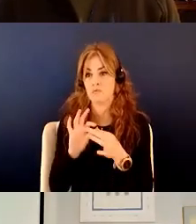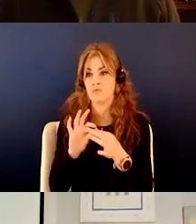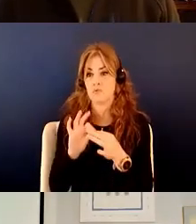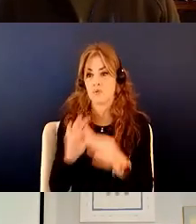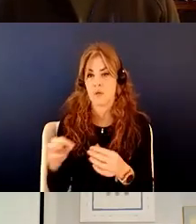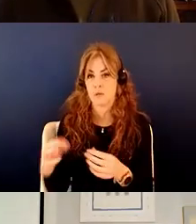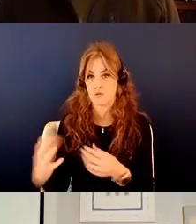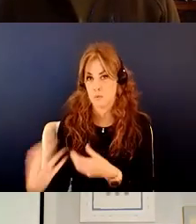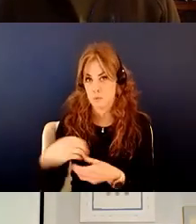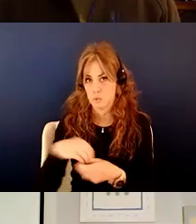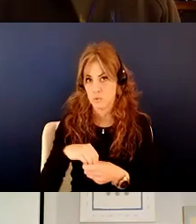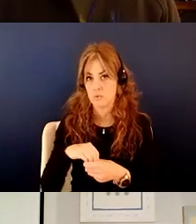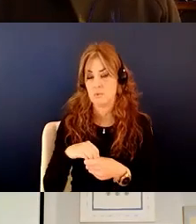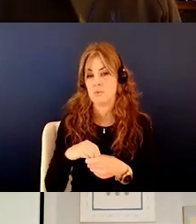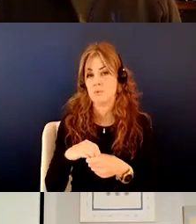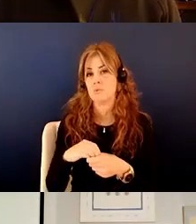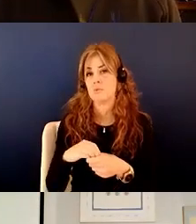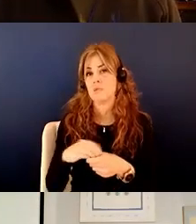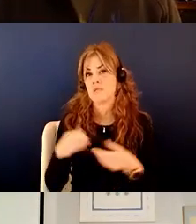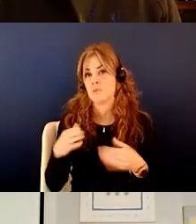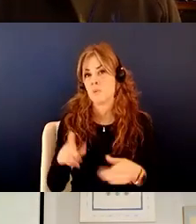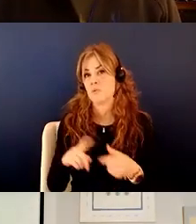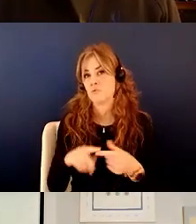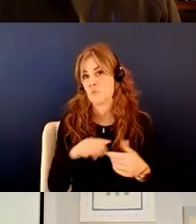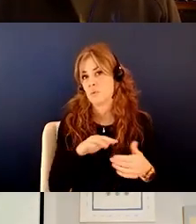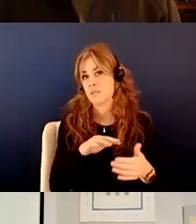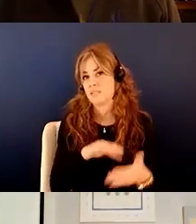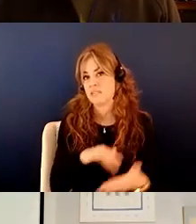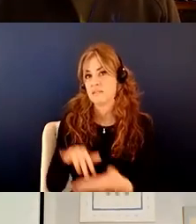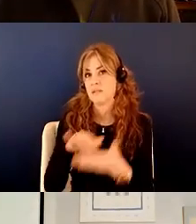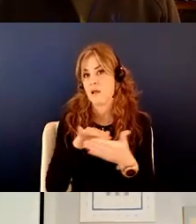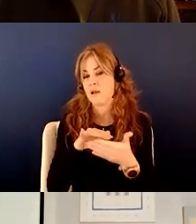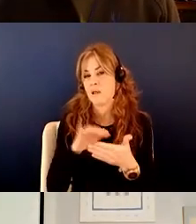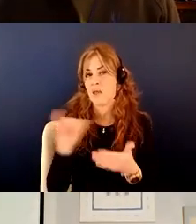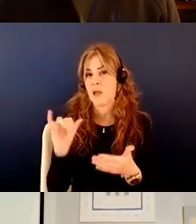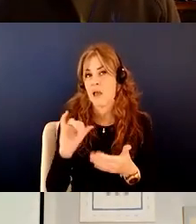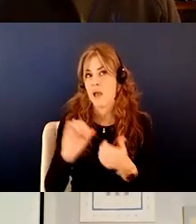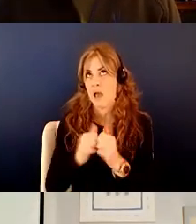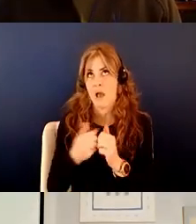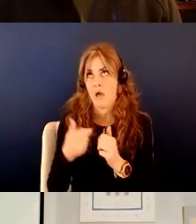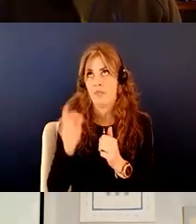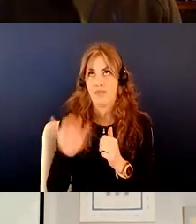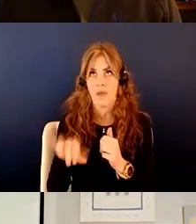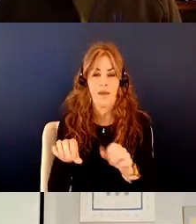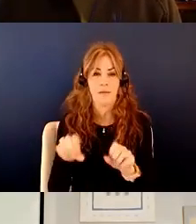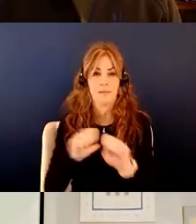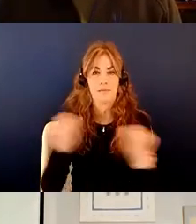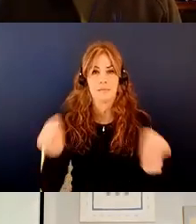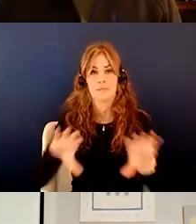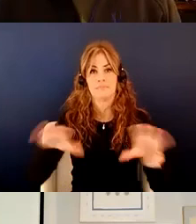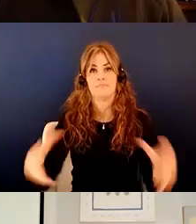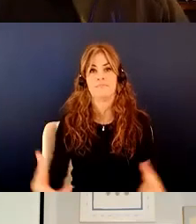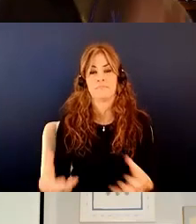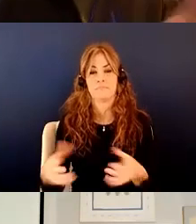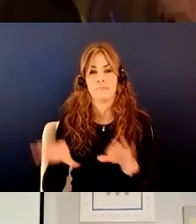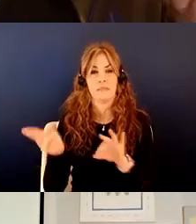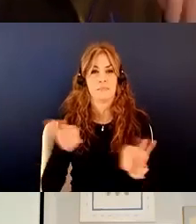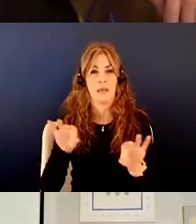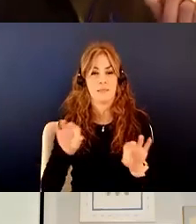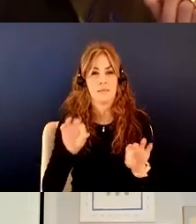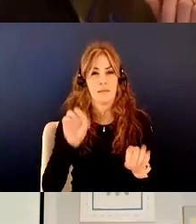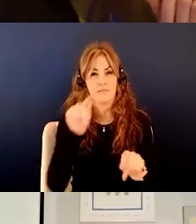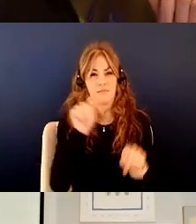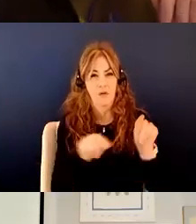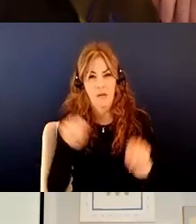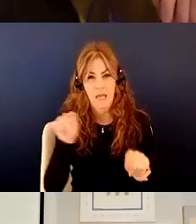a way to study how they may systematically tell us about variation in effect sizes. So one of the things